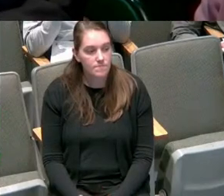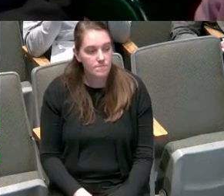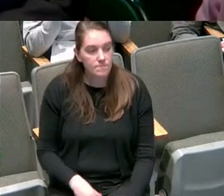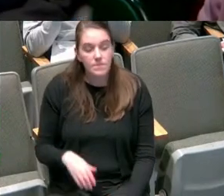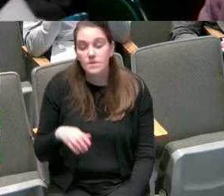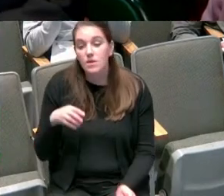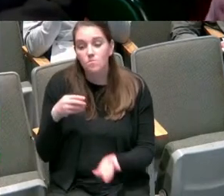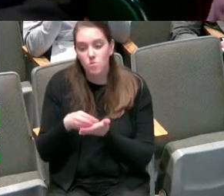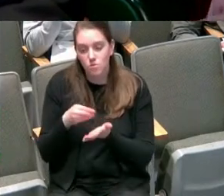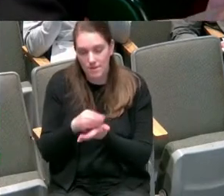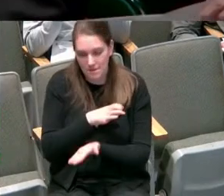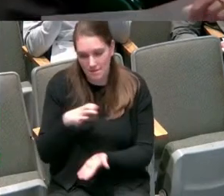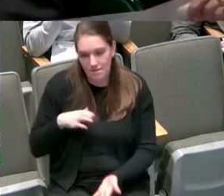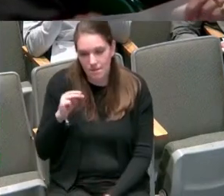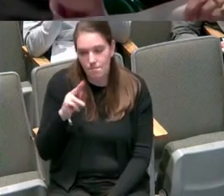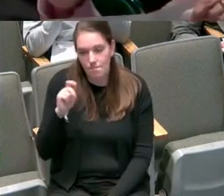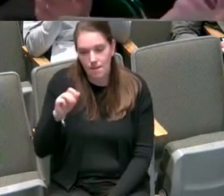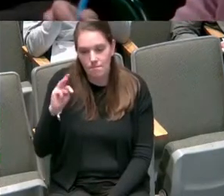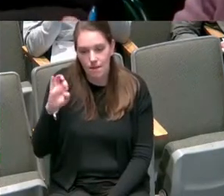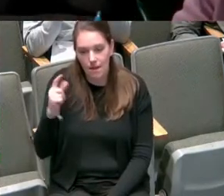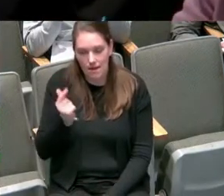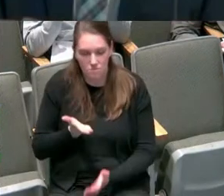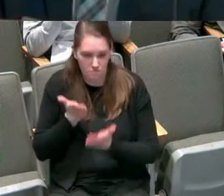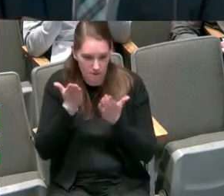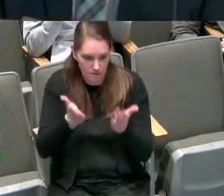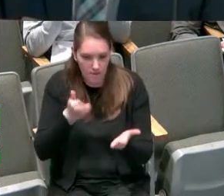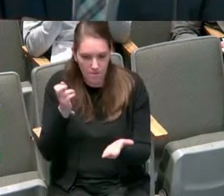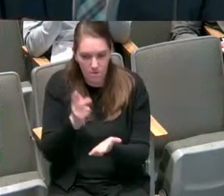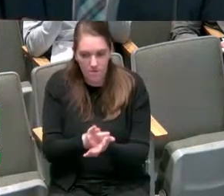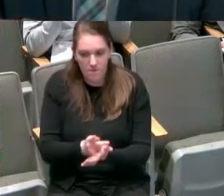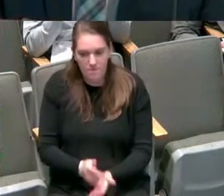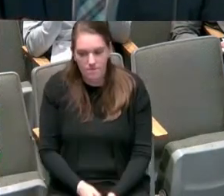appropriation committee like Manning recommends approval